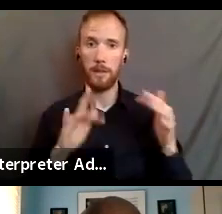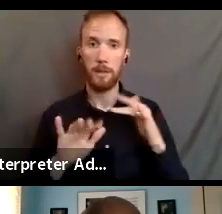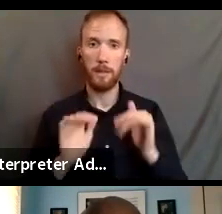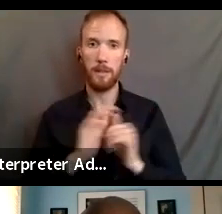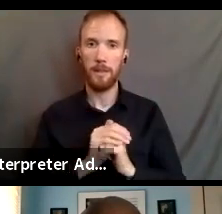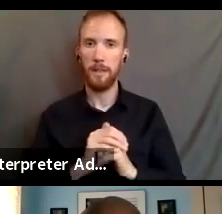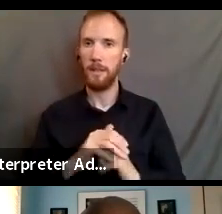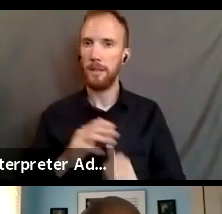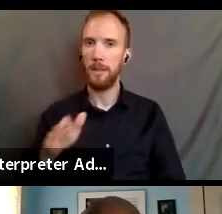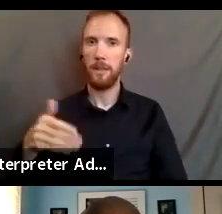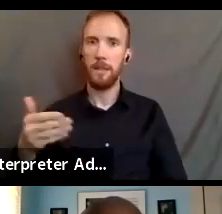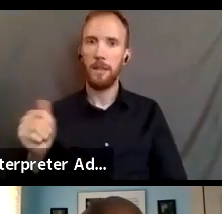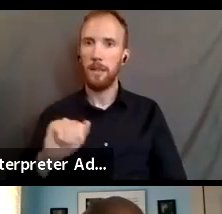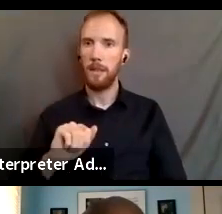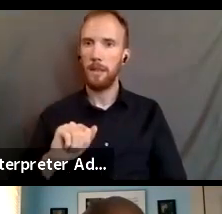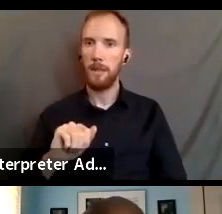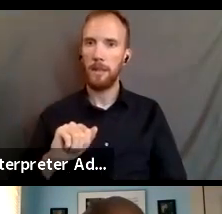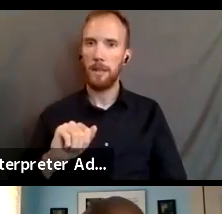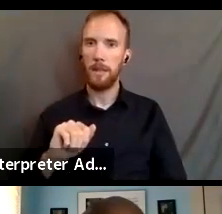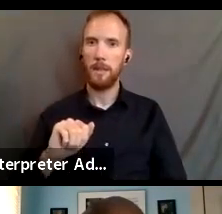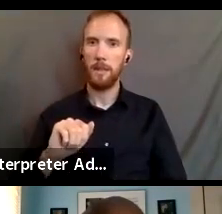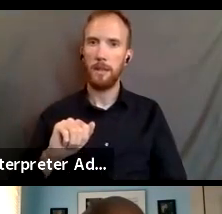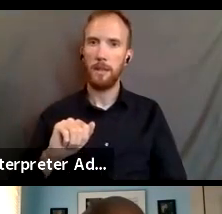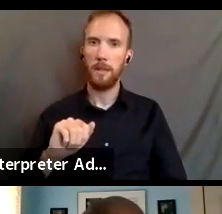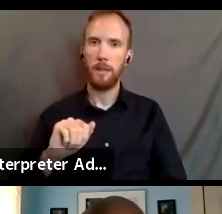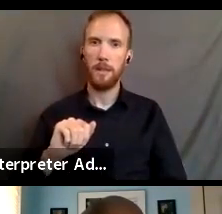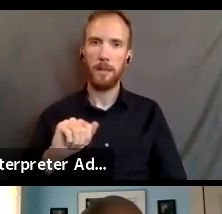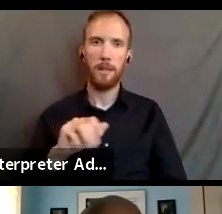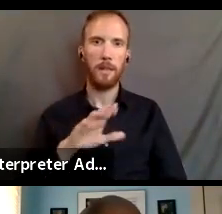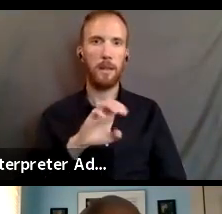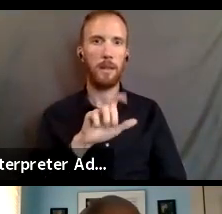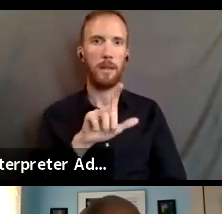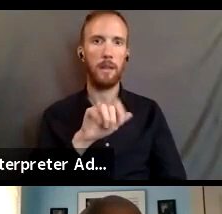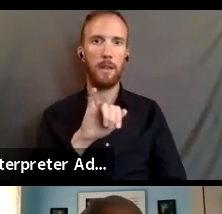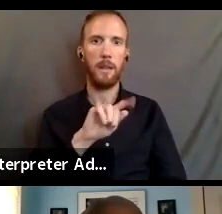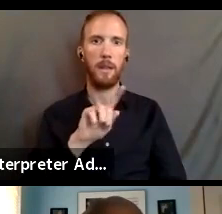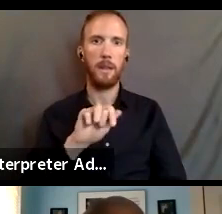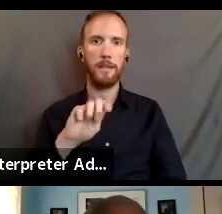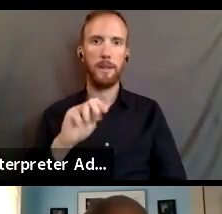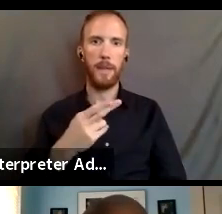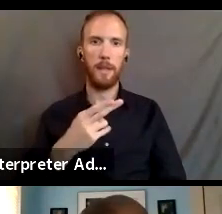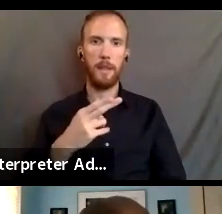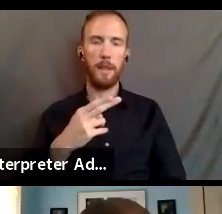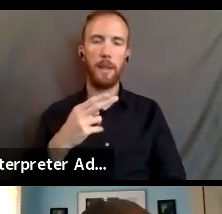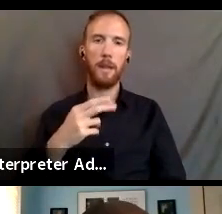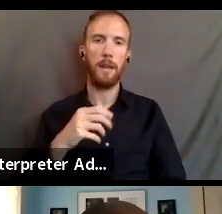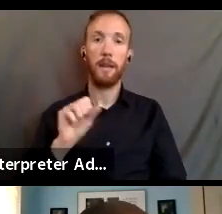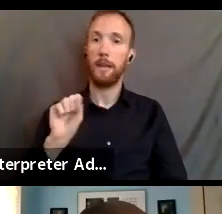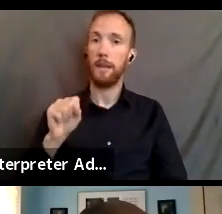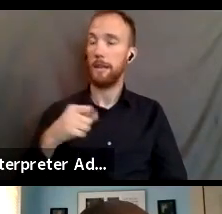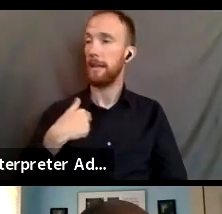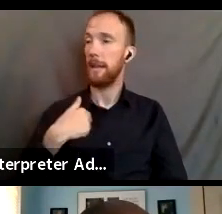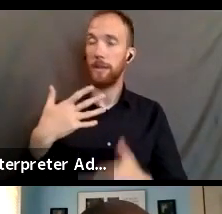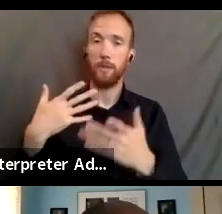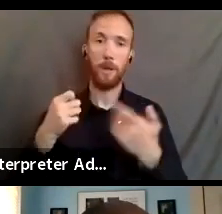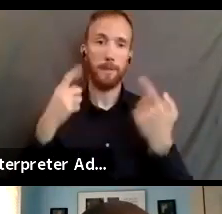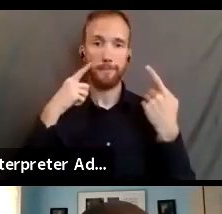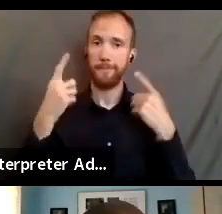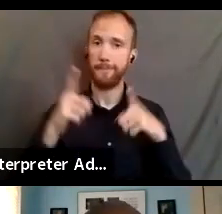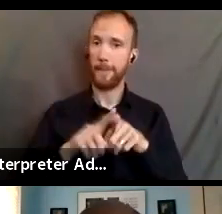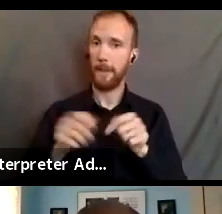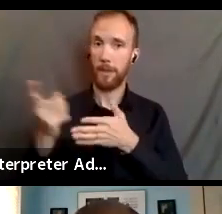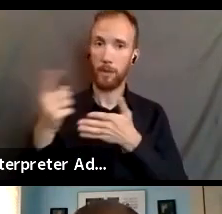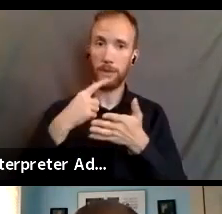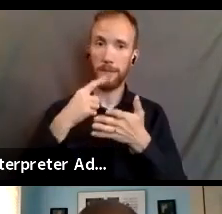sorry go ahead yes uh elizabeth yes i was just gonna um co-sign what you just said really i mean i think all this